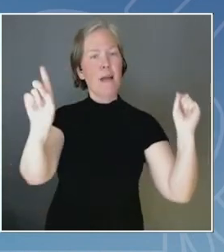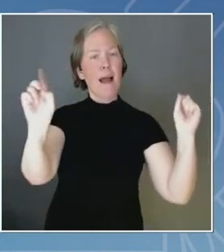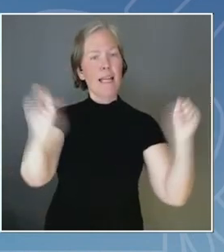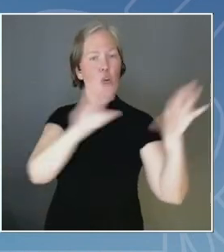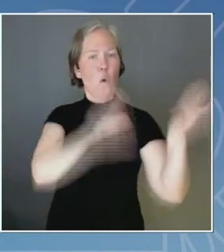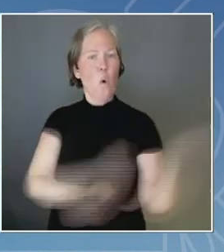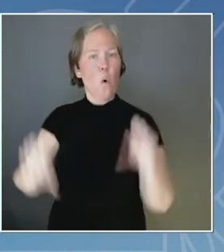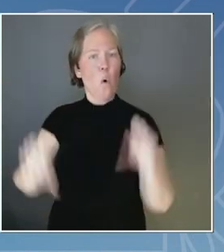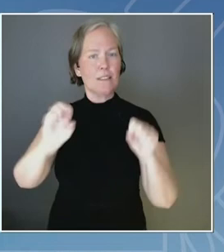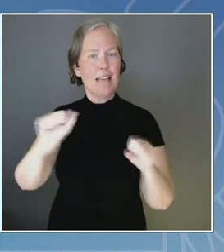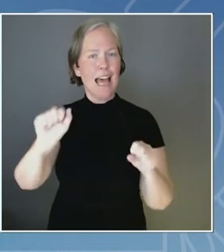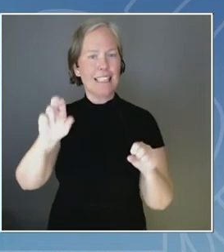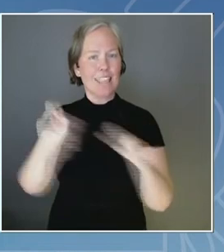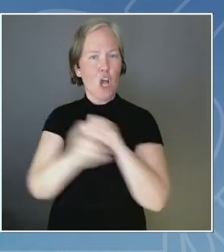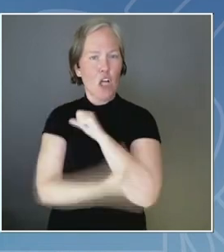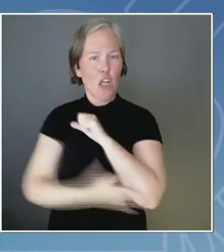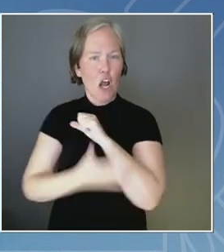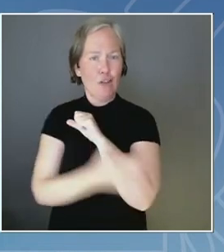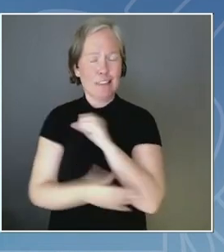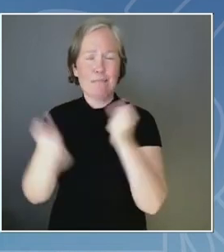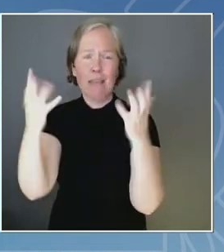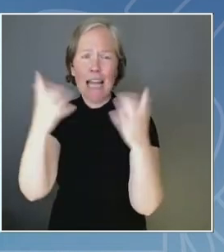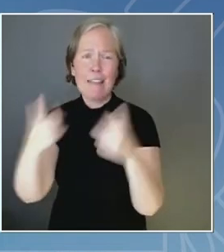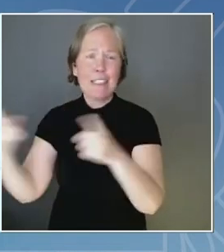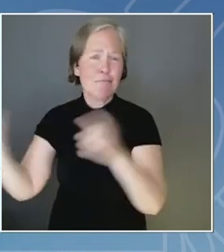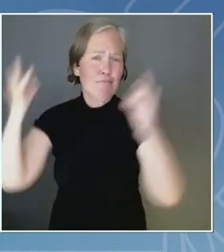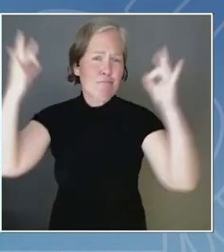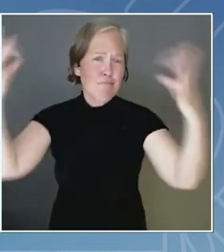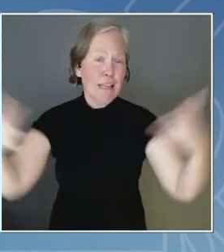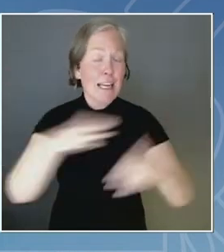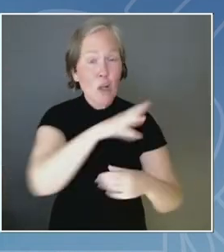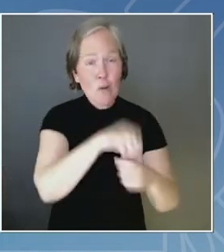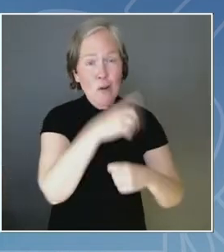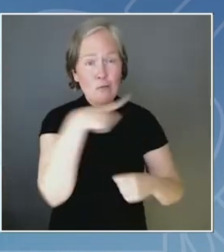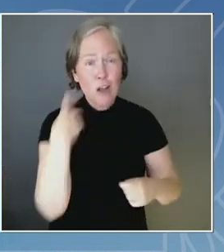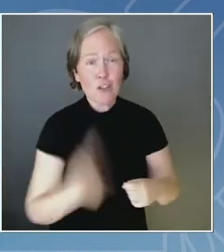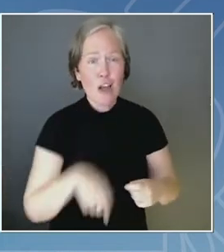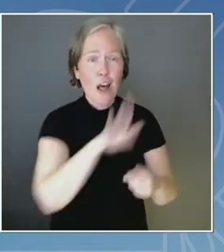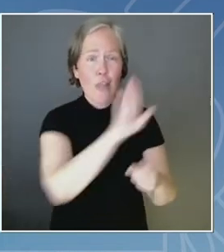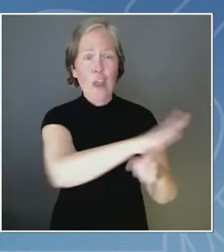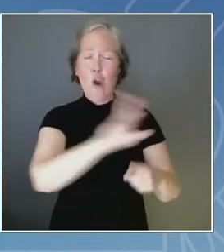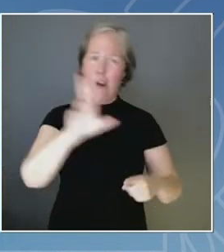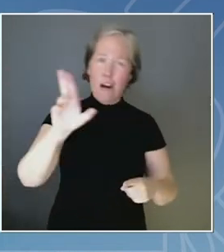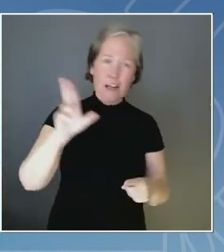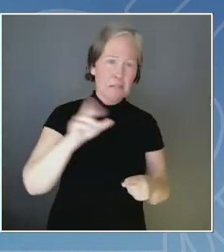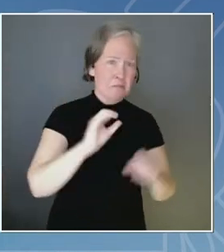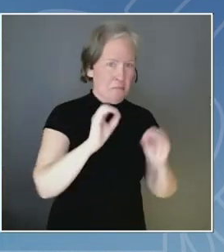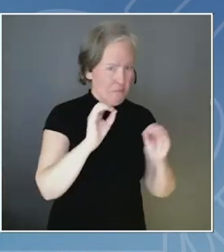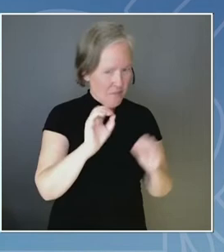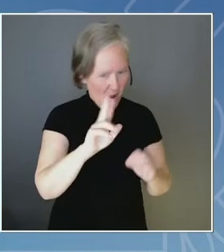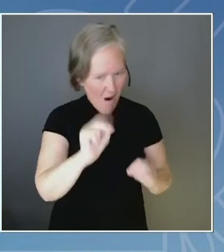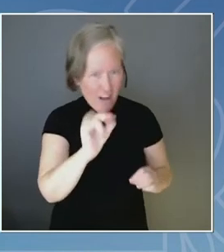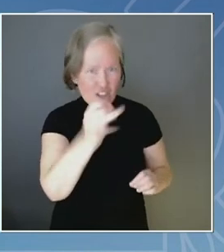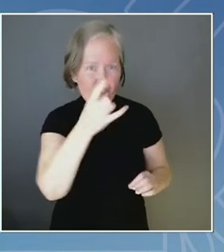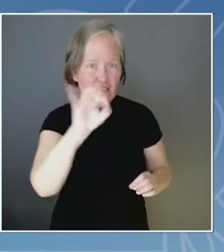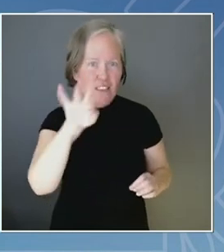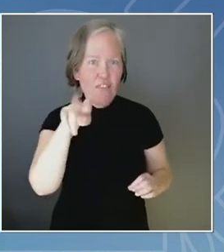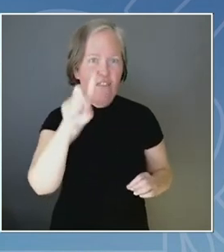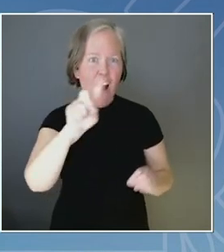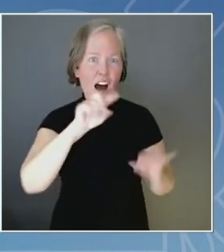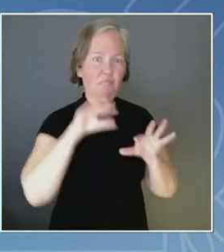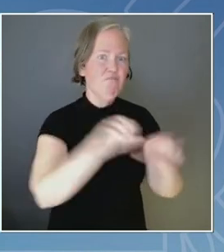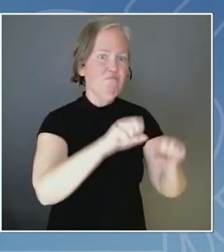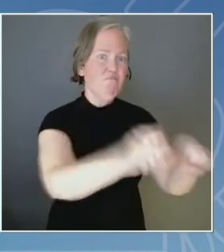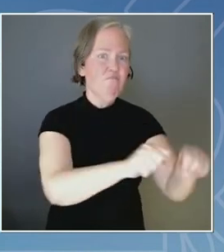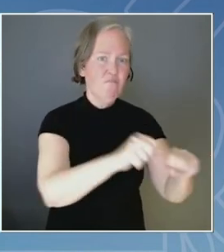of course, Russia's unprovoked and unjustified invasion of Ukraine, the president decided to host this event because we know